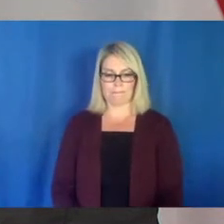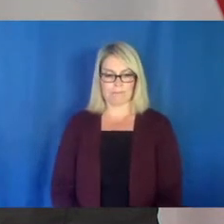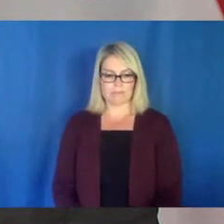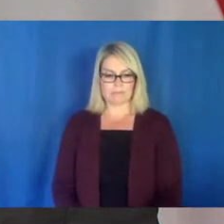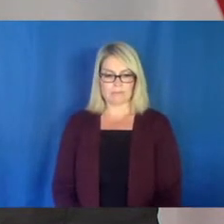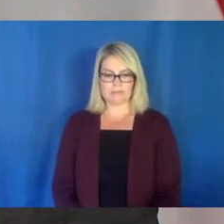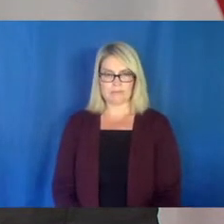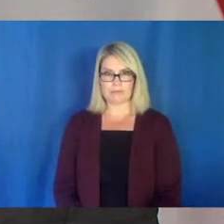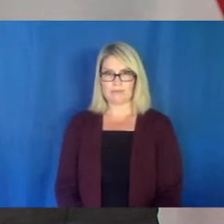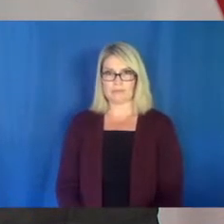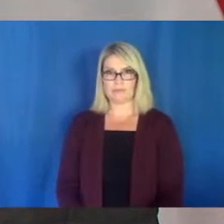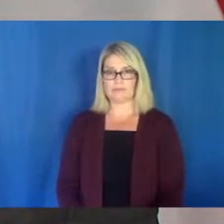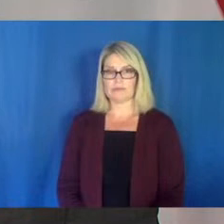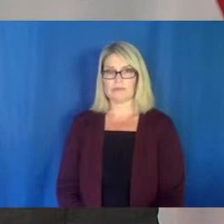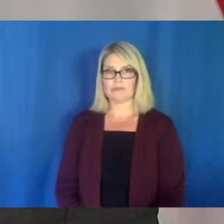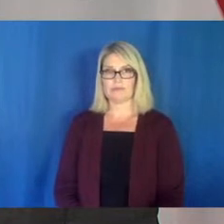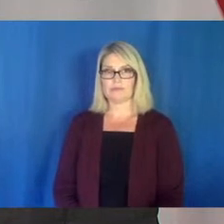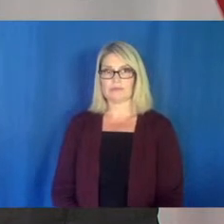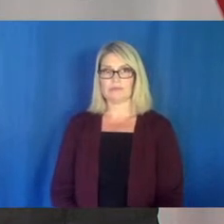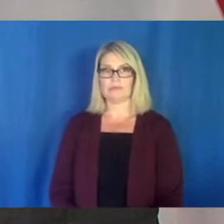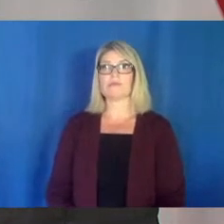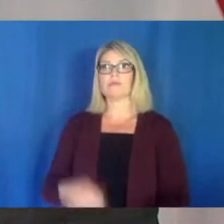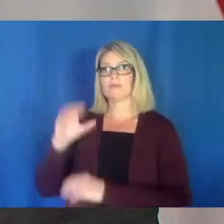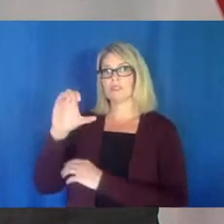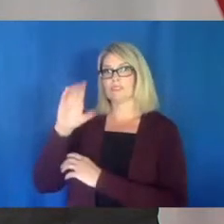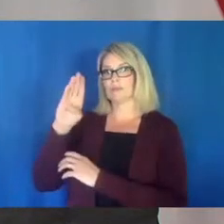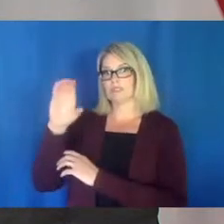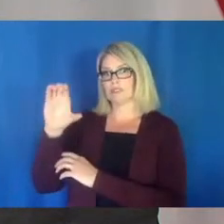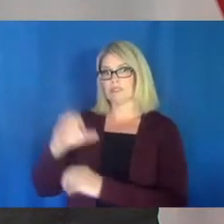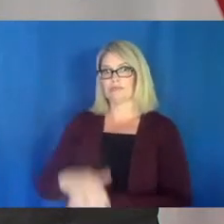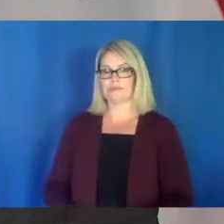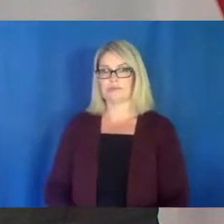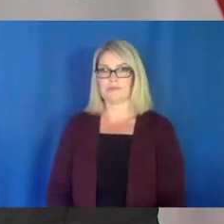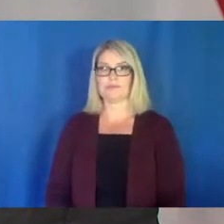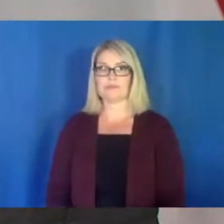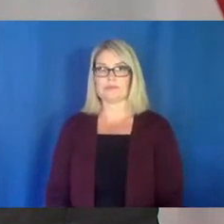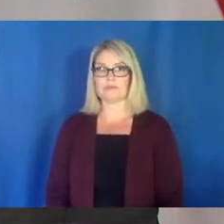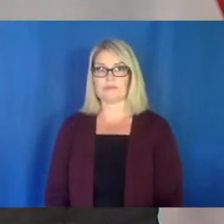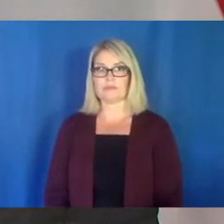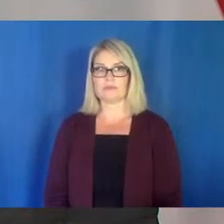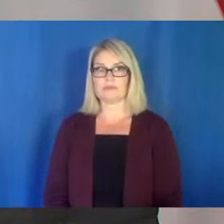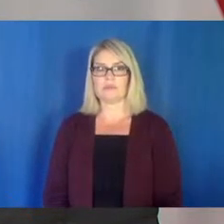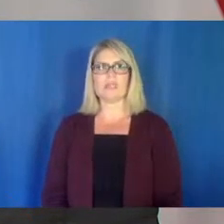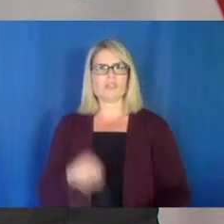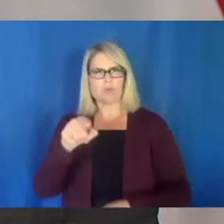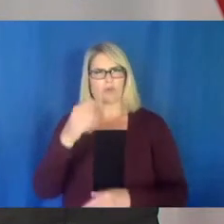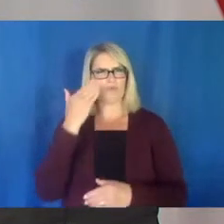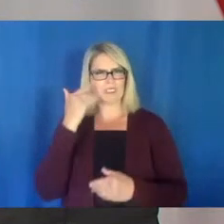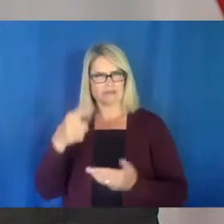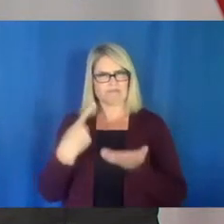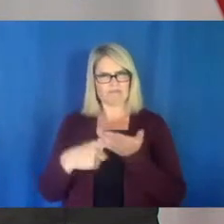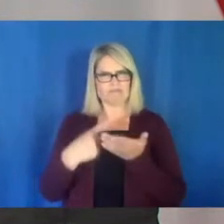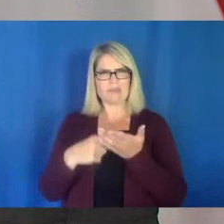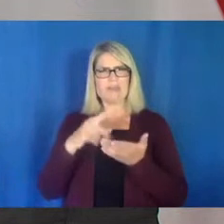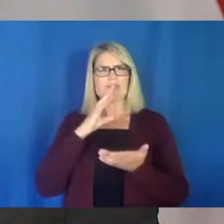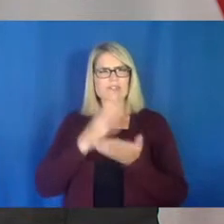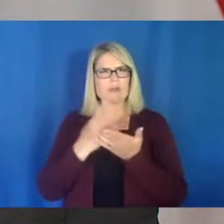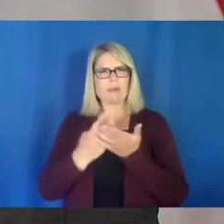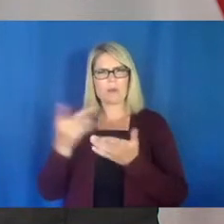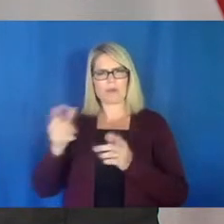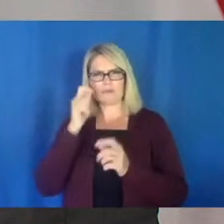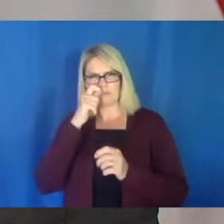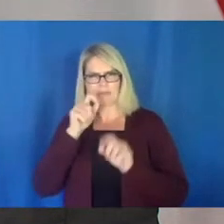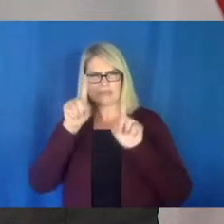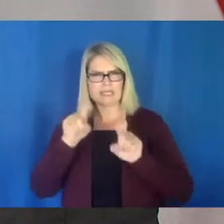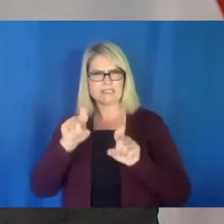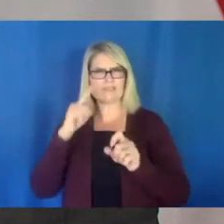Steve Bruce, CBC. Yes, hello to you both. We've talked a lot about screening at the bridge, but how about in